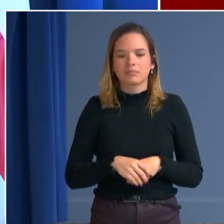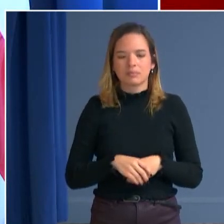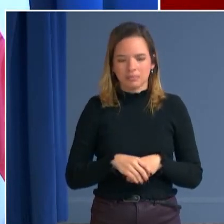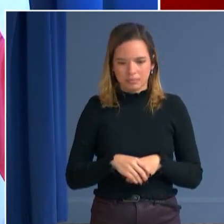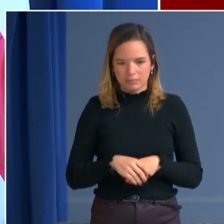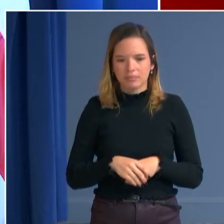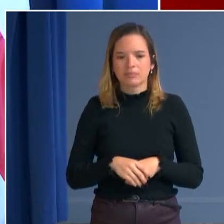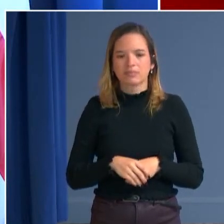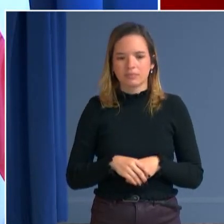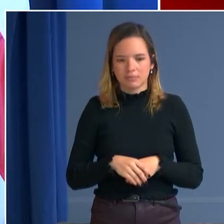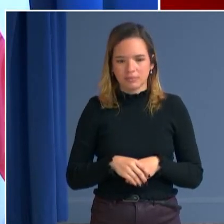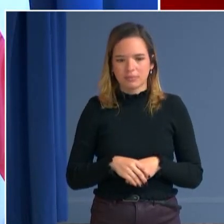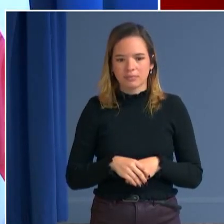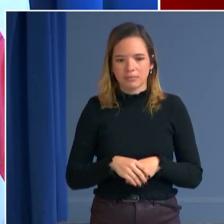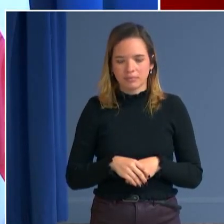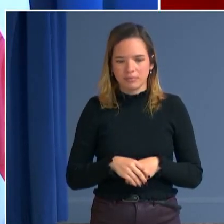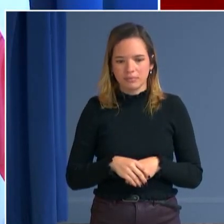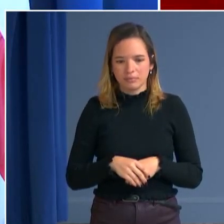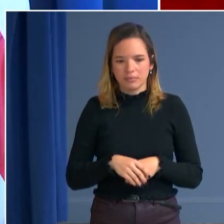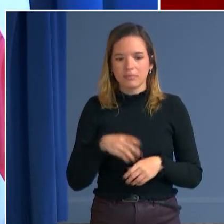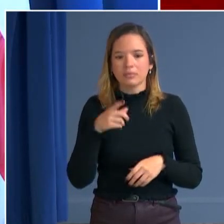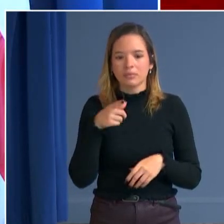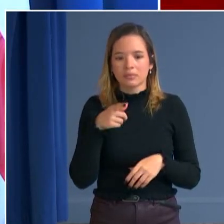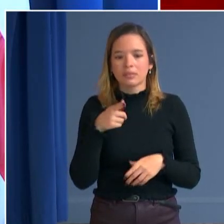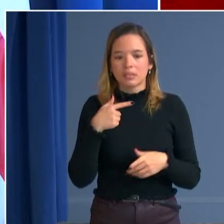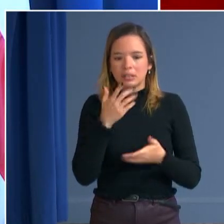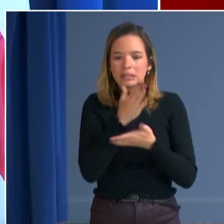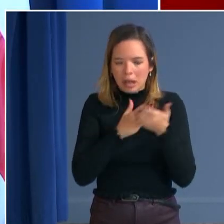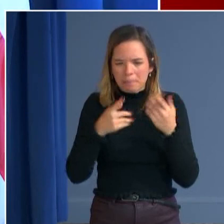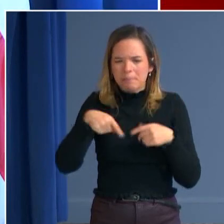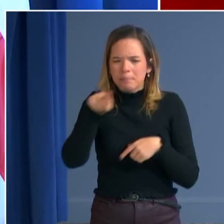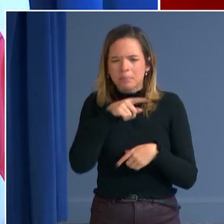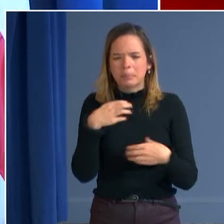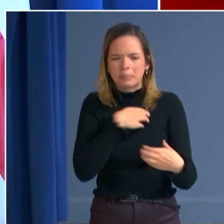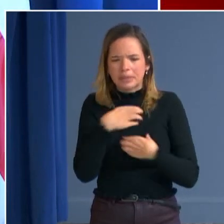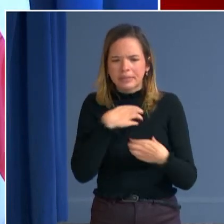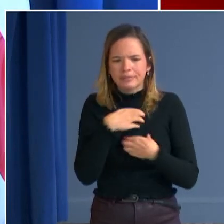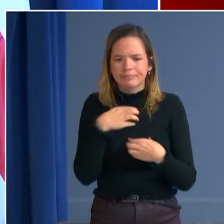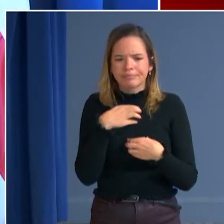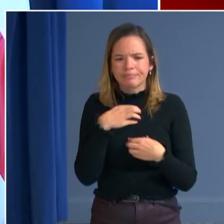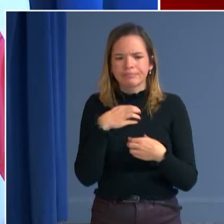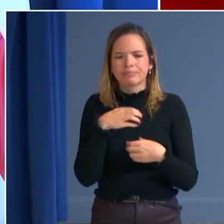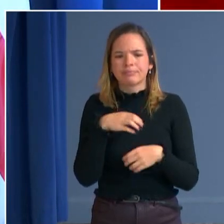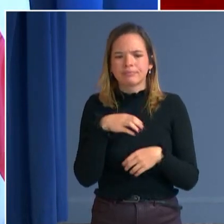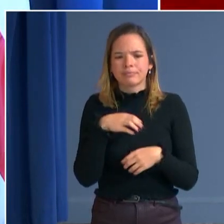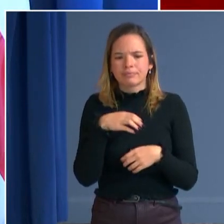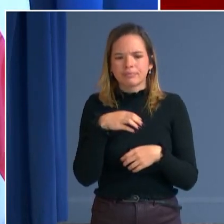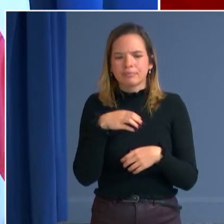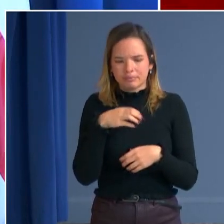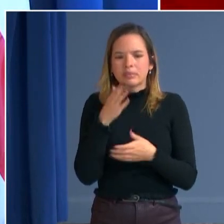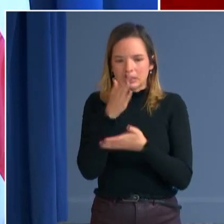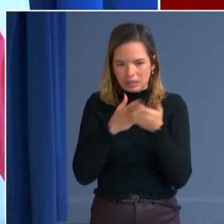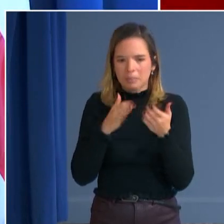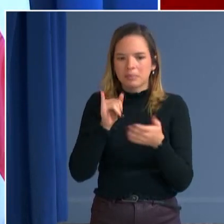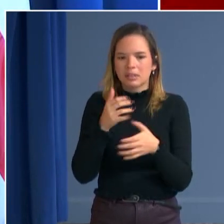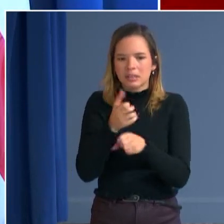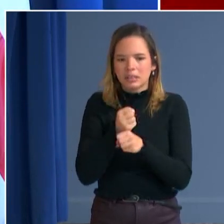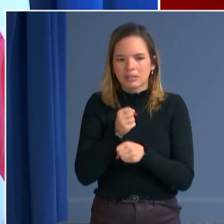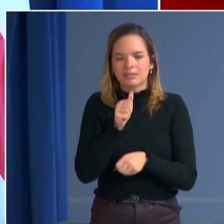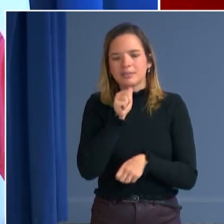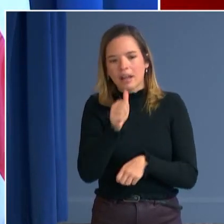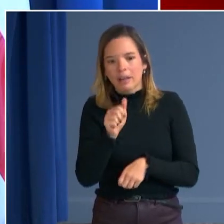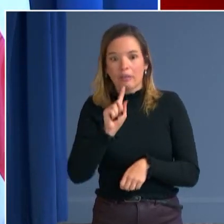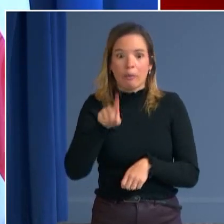complaints that were received were investigated. I don't know, not necessarily sure if this is as a result